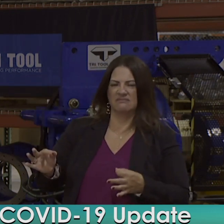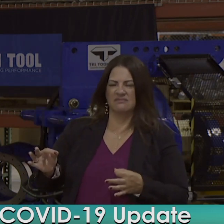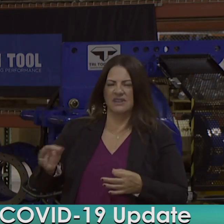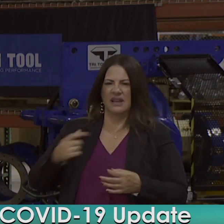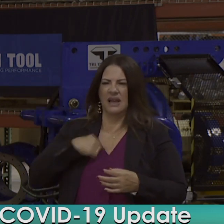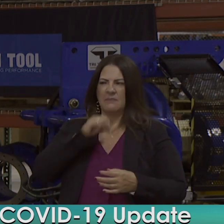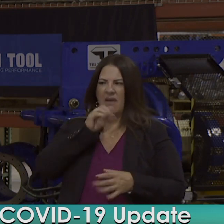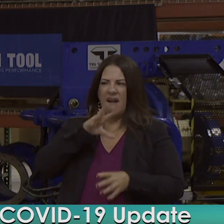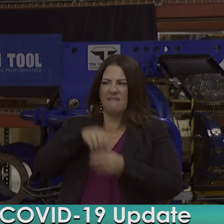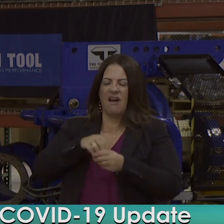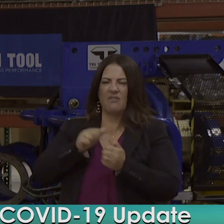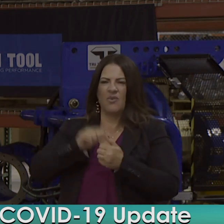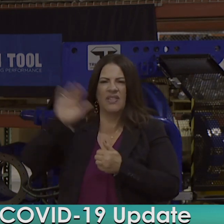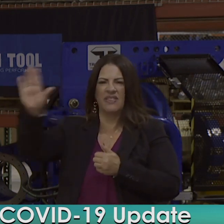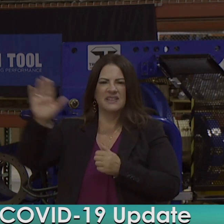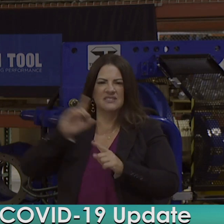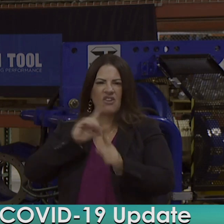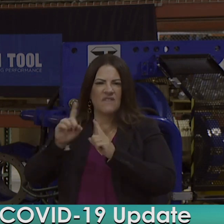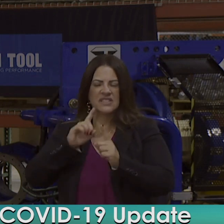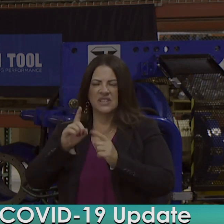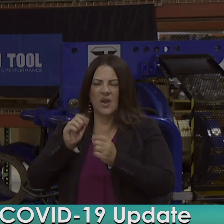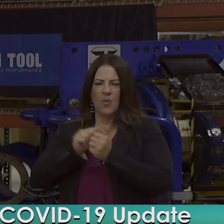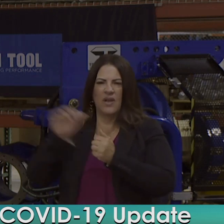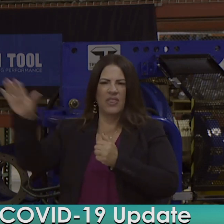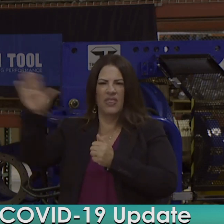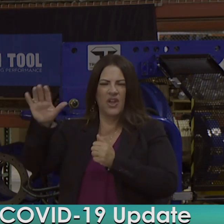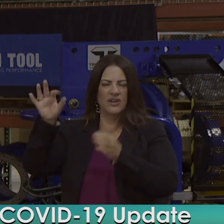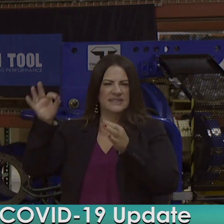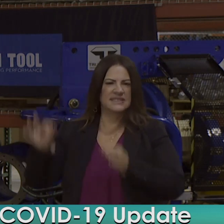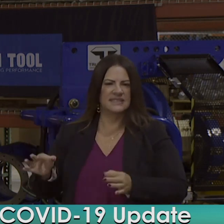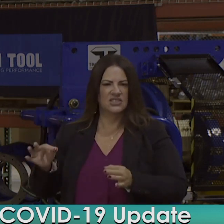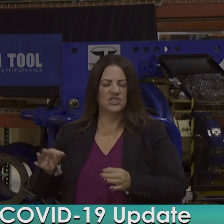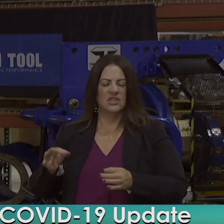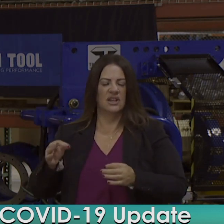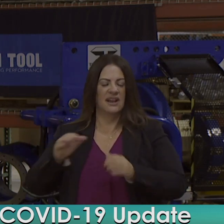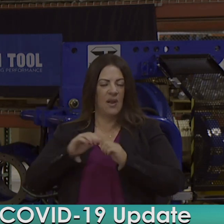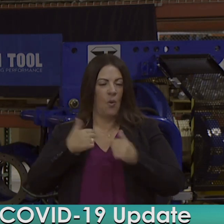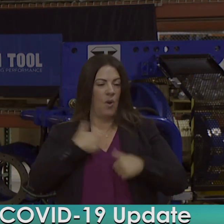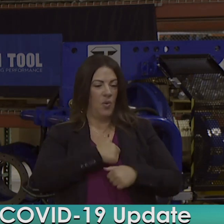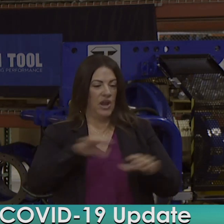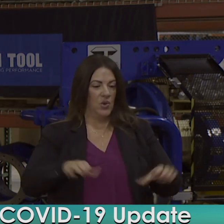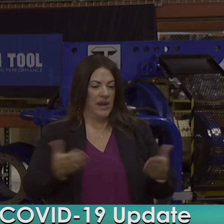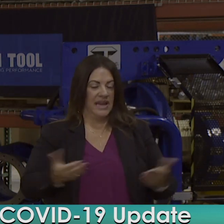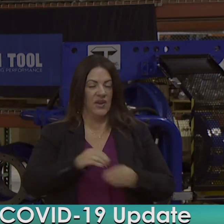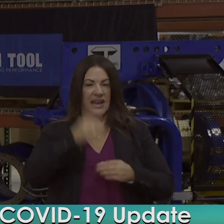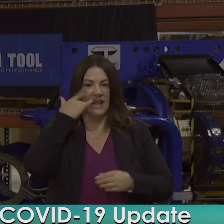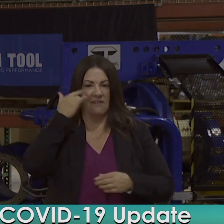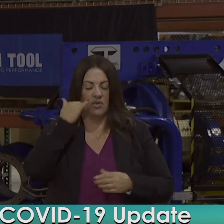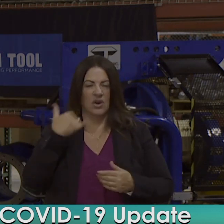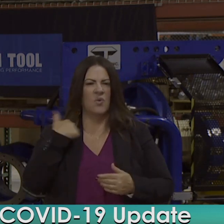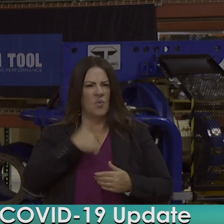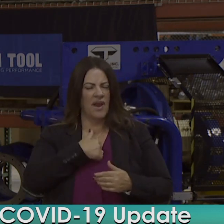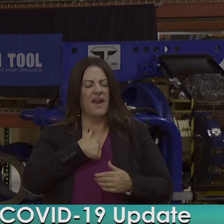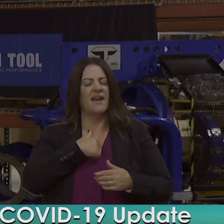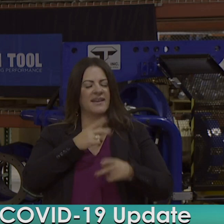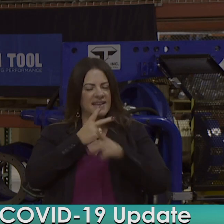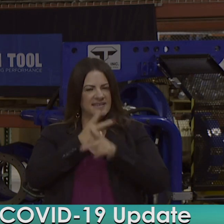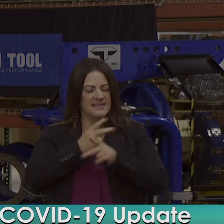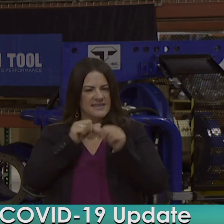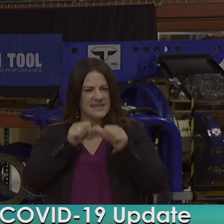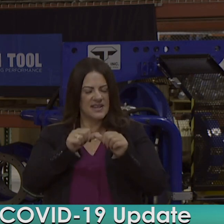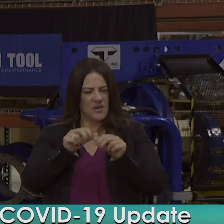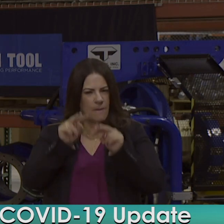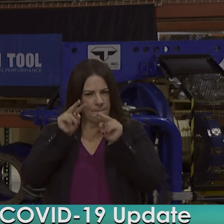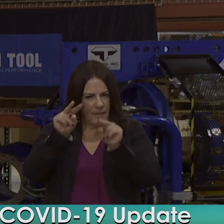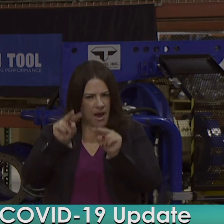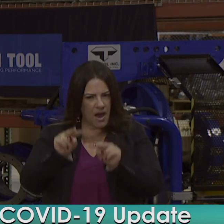privy to those conversations. As it relates to what we're doing here in the state of California, we are monitoring the situation